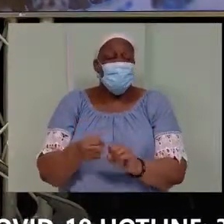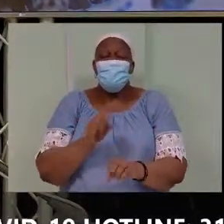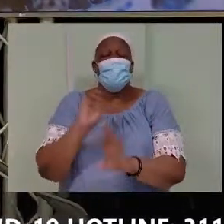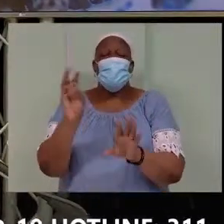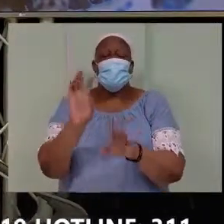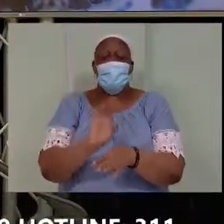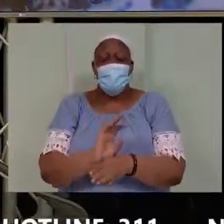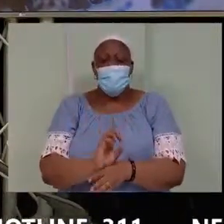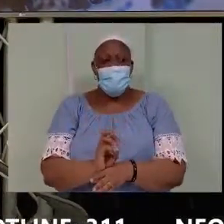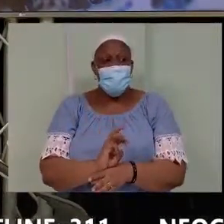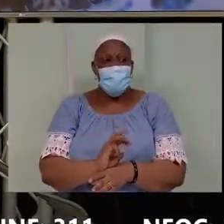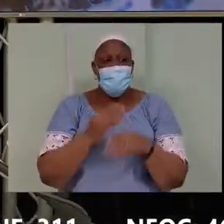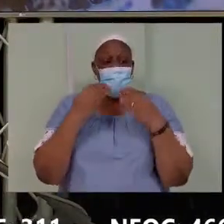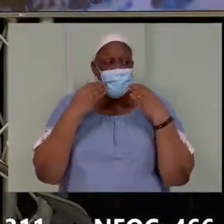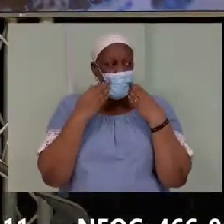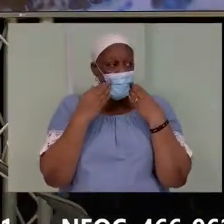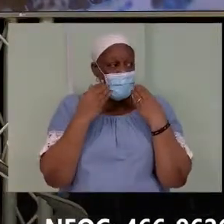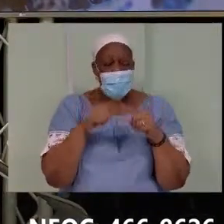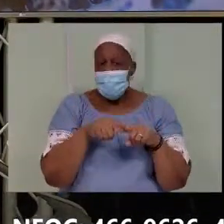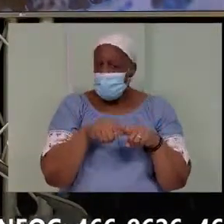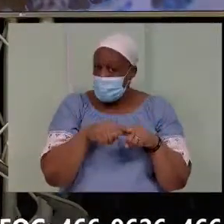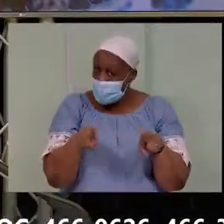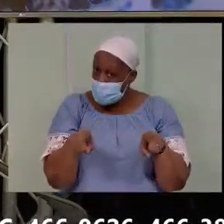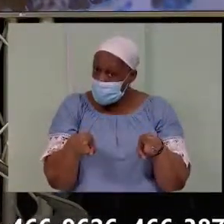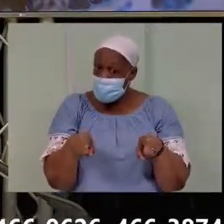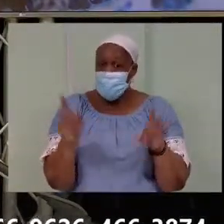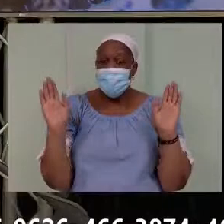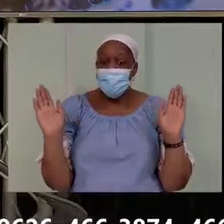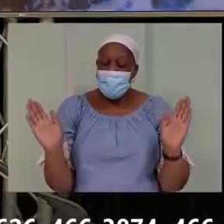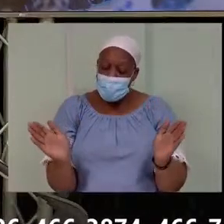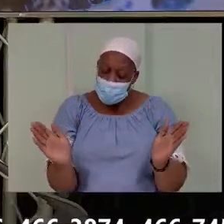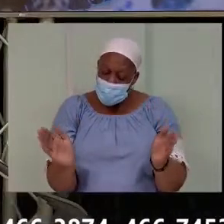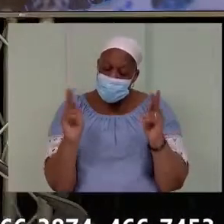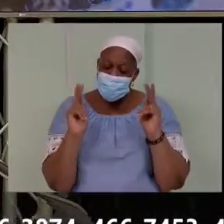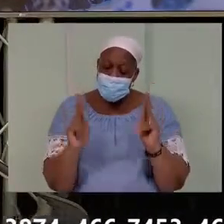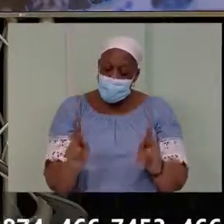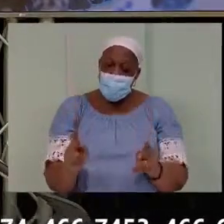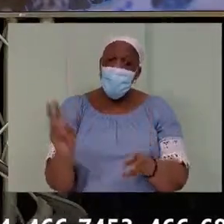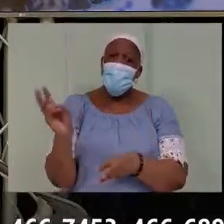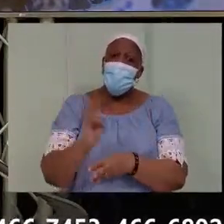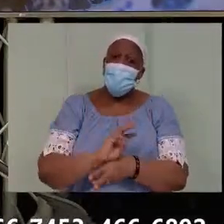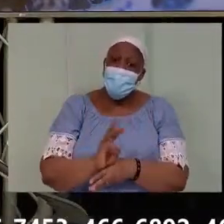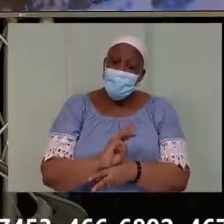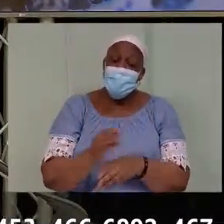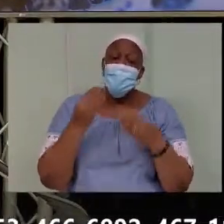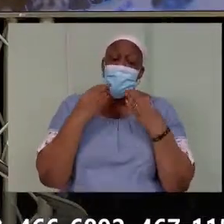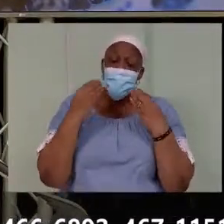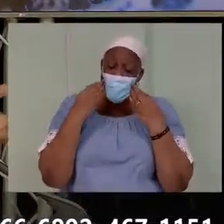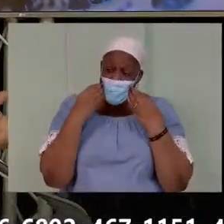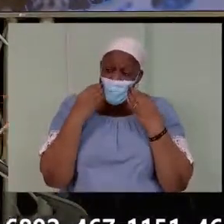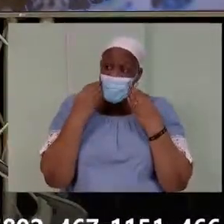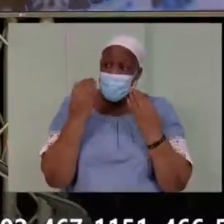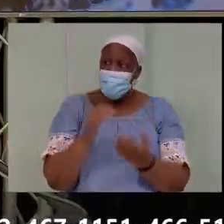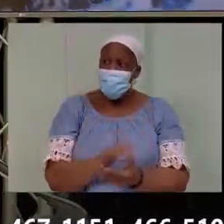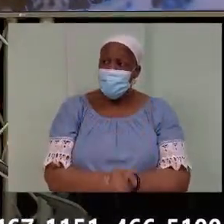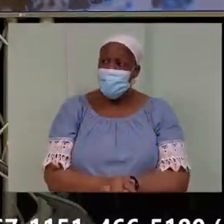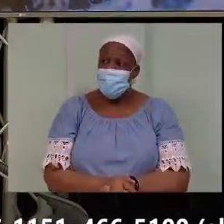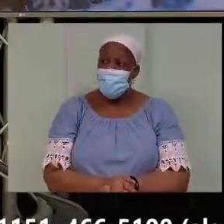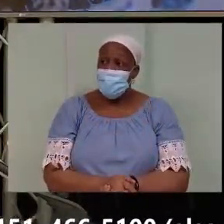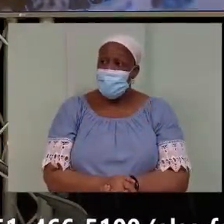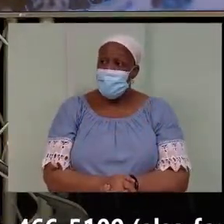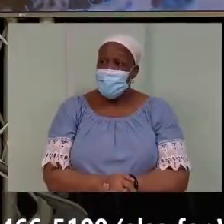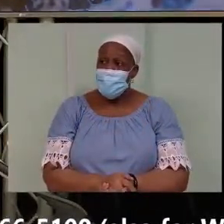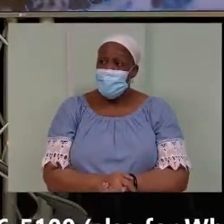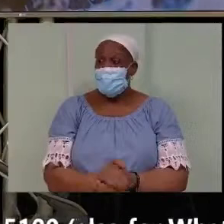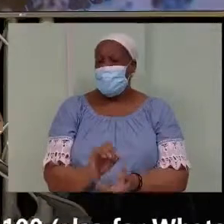wearing the mask is in order to encourage persons to wear the mask. Now, sometimes persons ask, oh, so if I'm at a